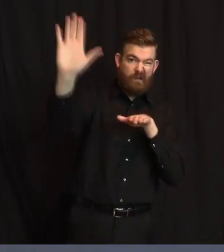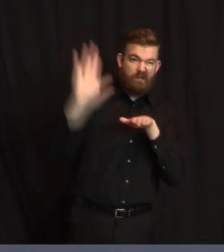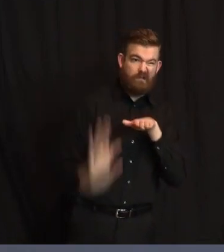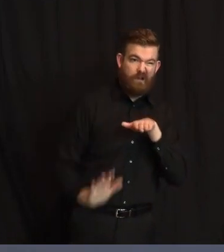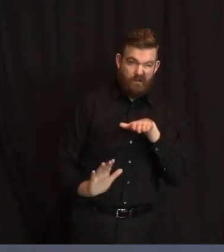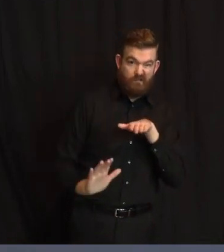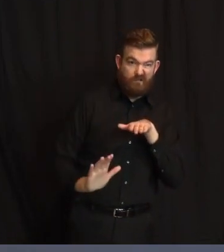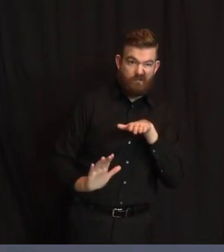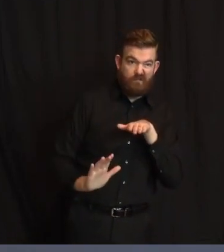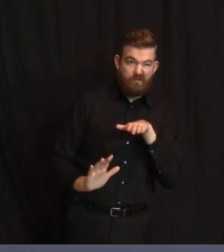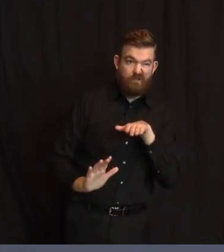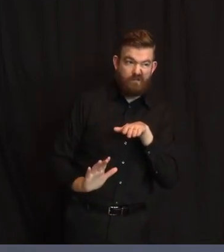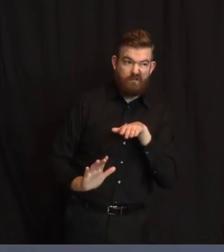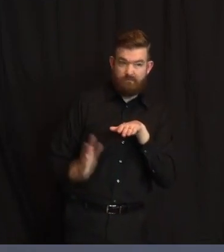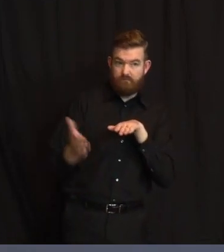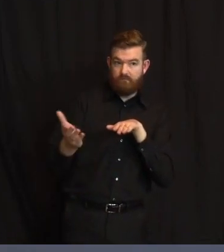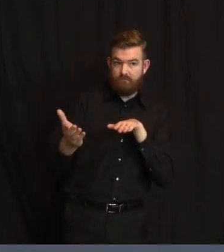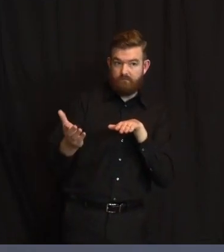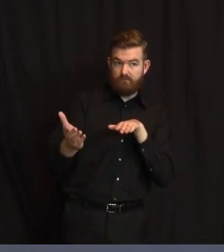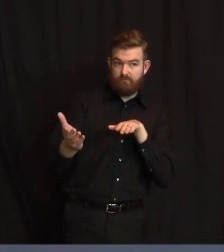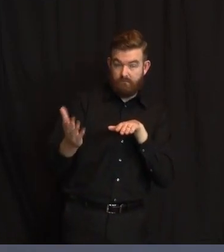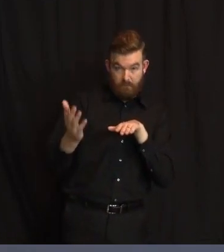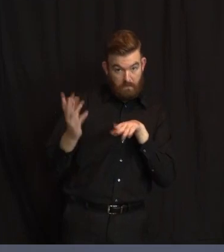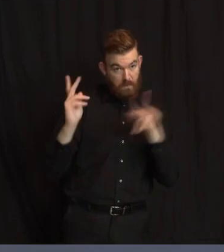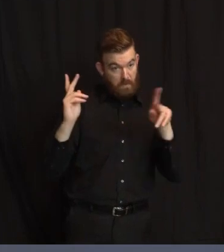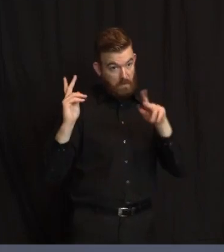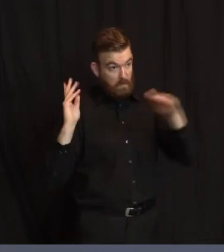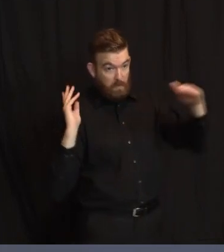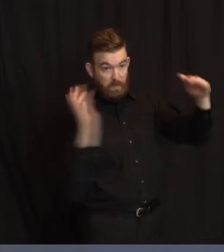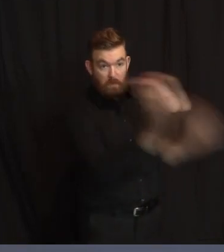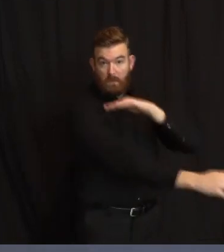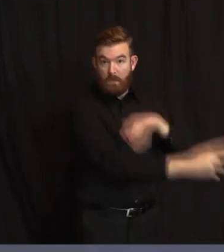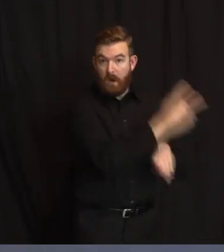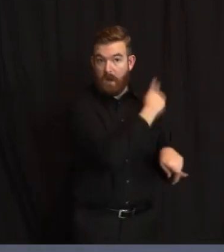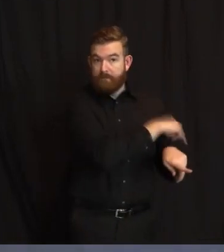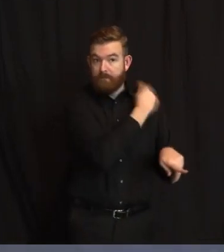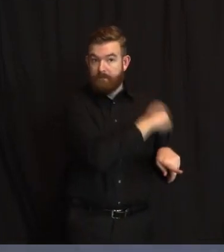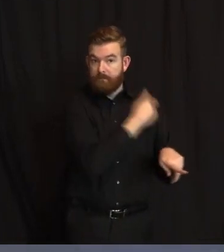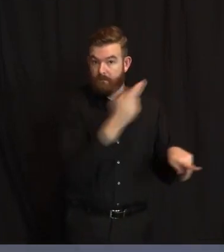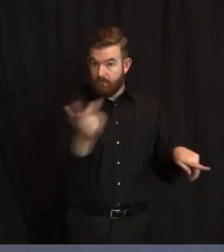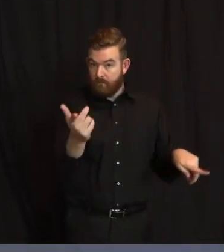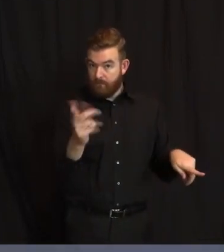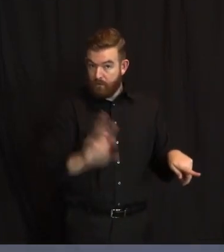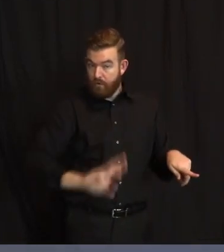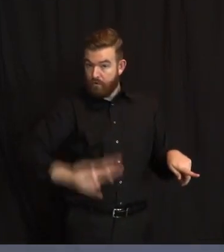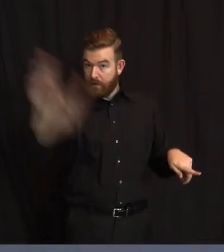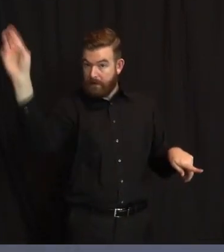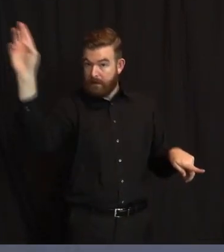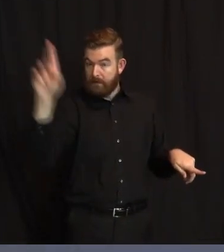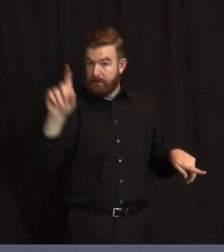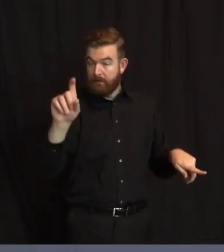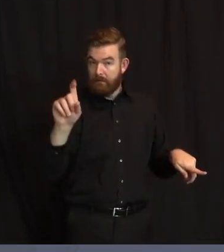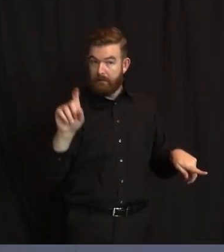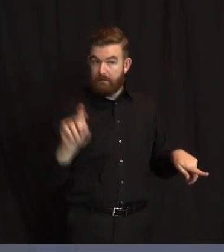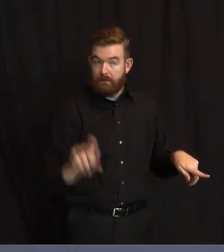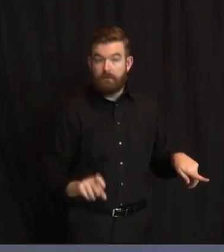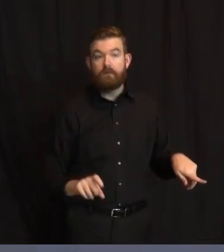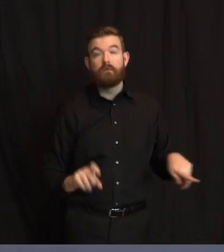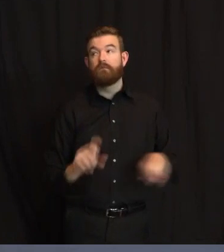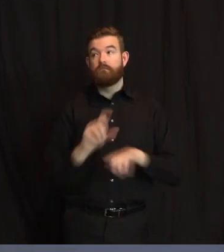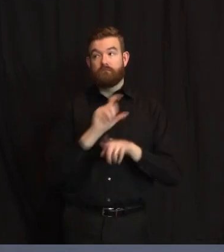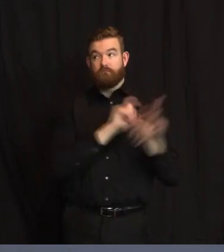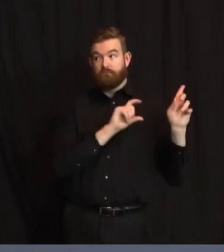of patients we're expecting this weekend? Is there anything being done to prepare for that? We do have, if you're talking about ambulances, we have